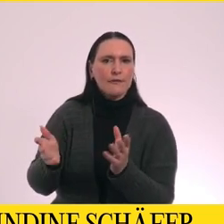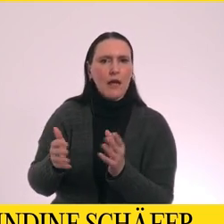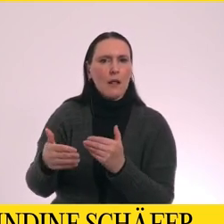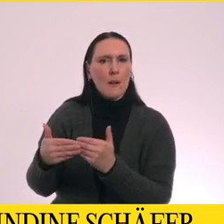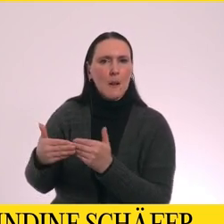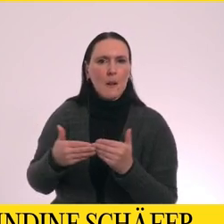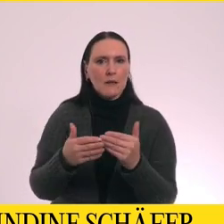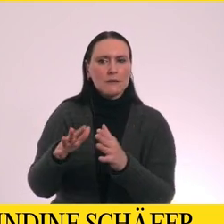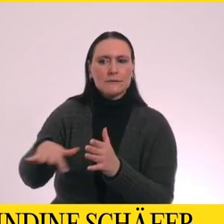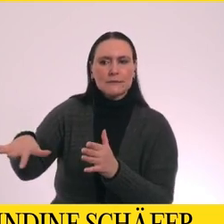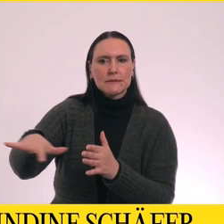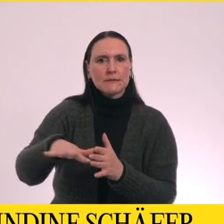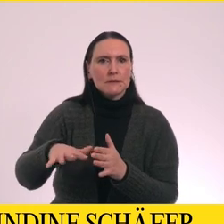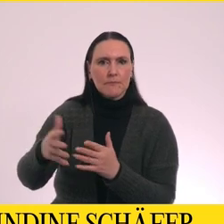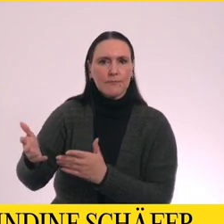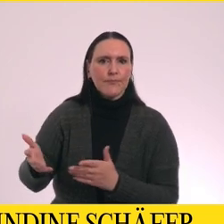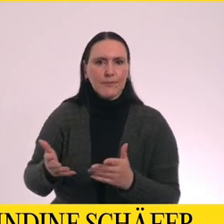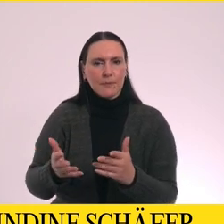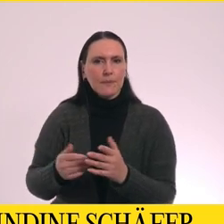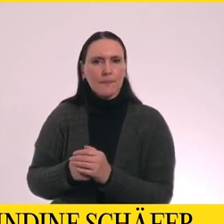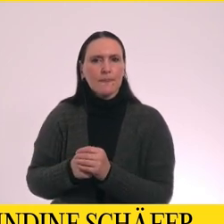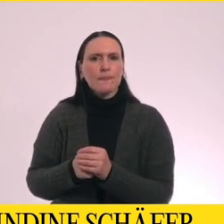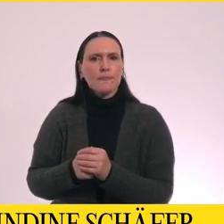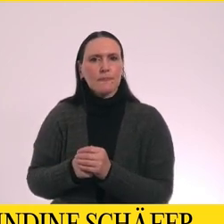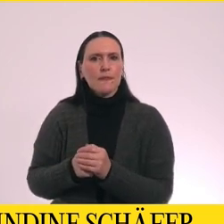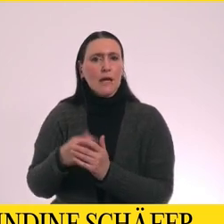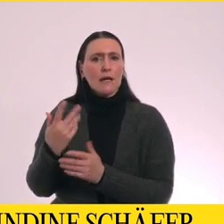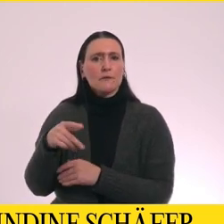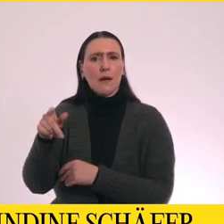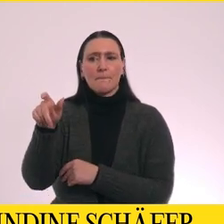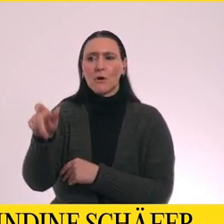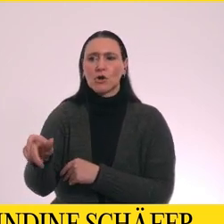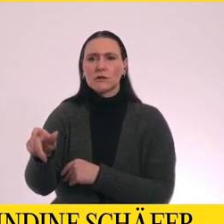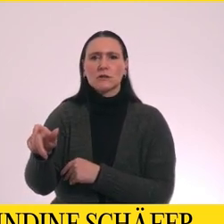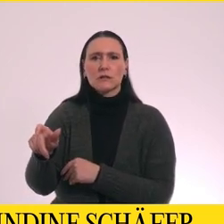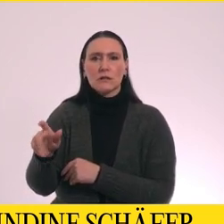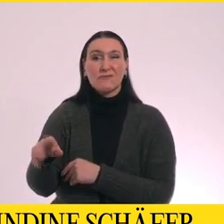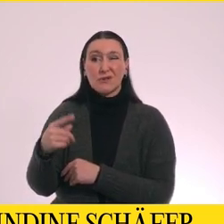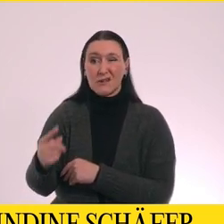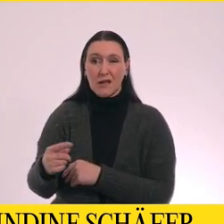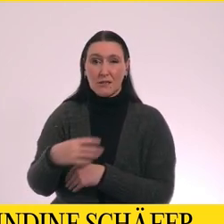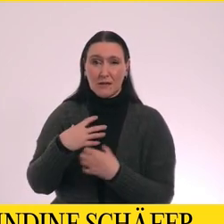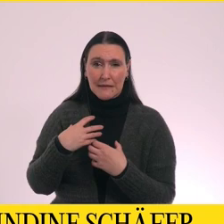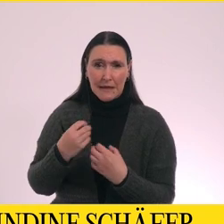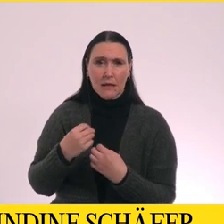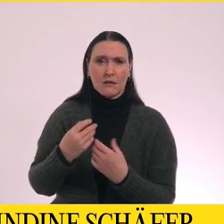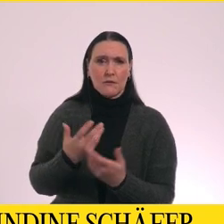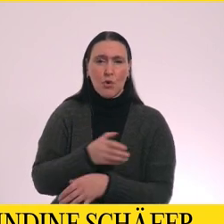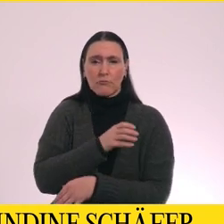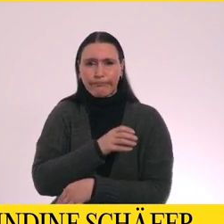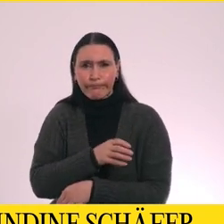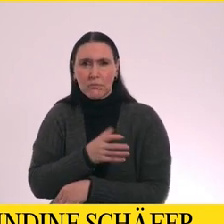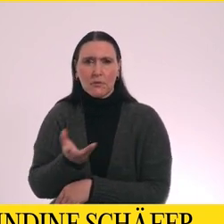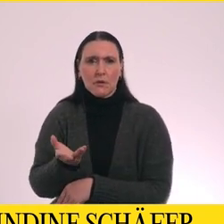because it repositions someone as not an object of need and of risk and of